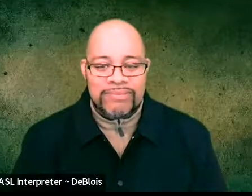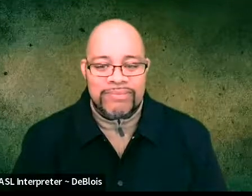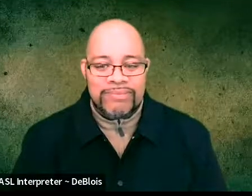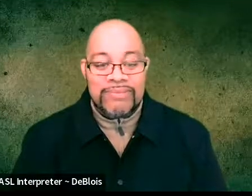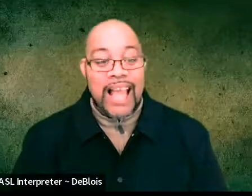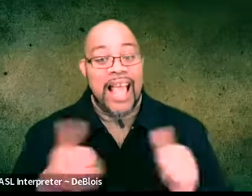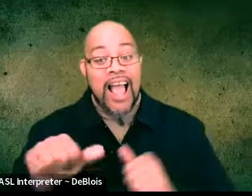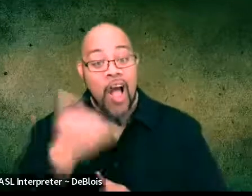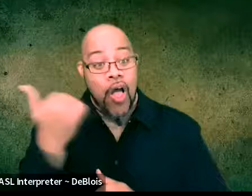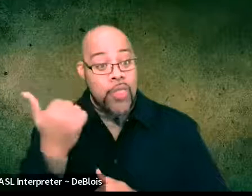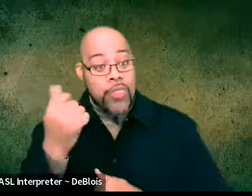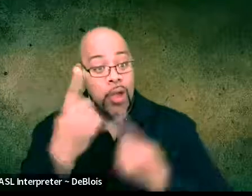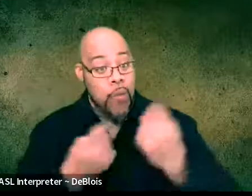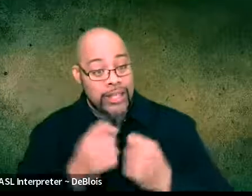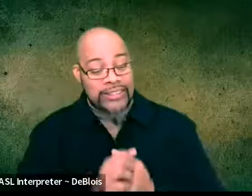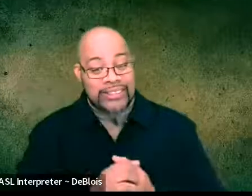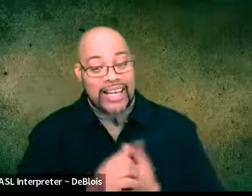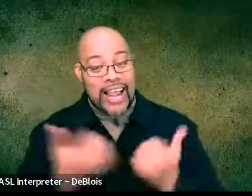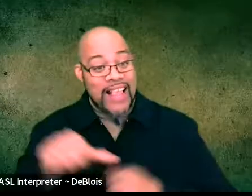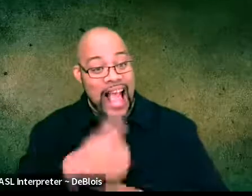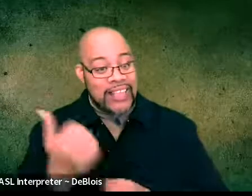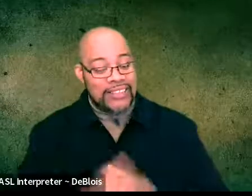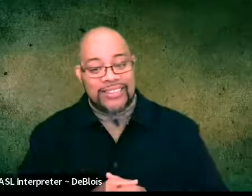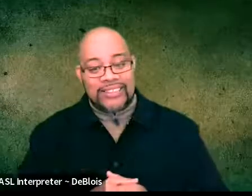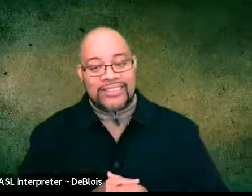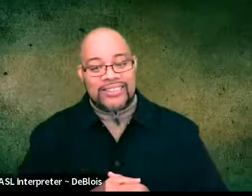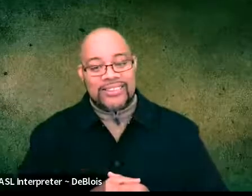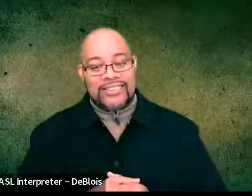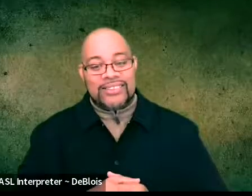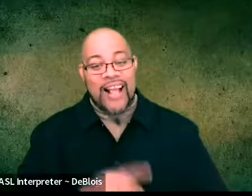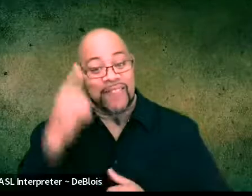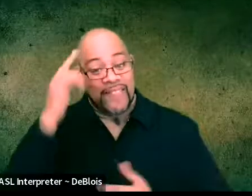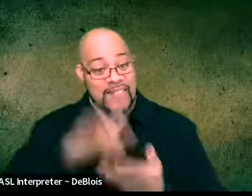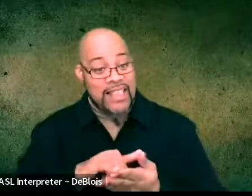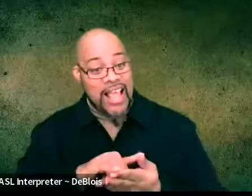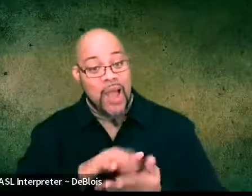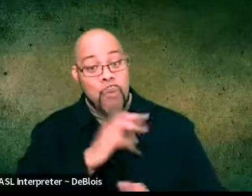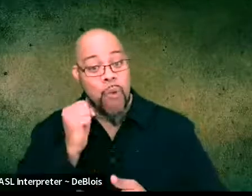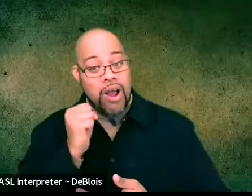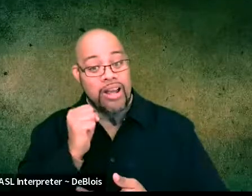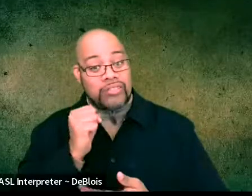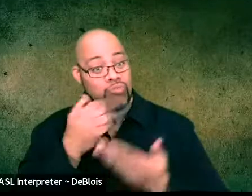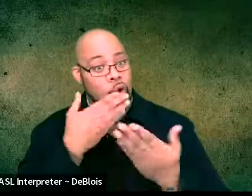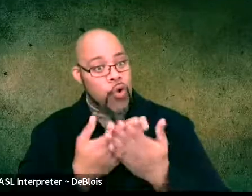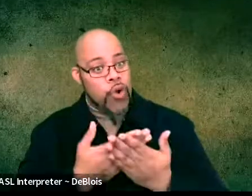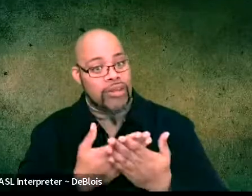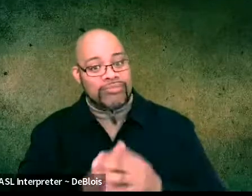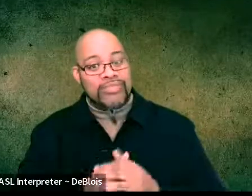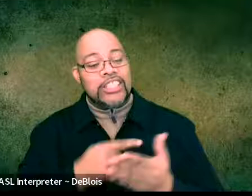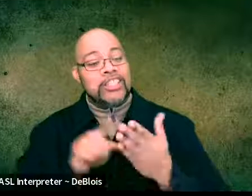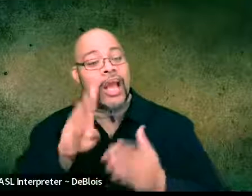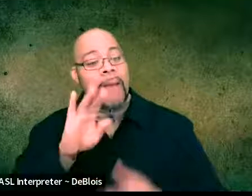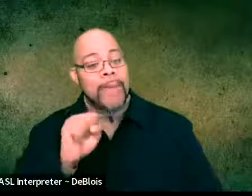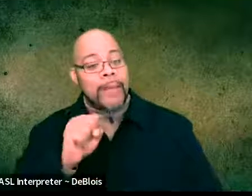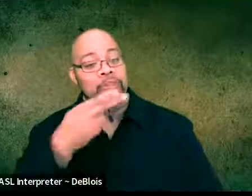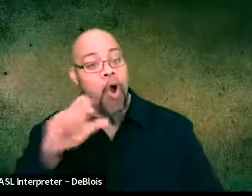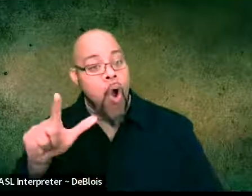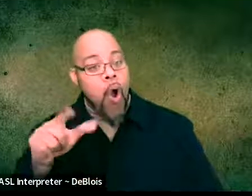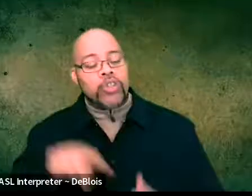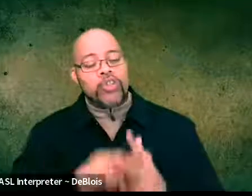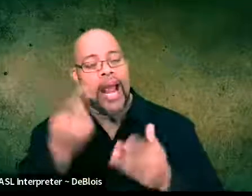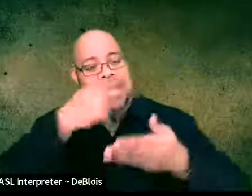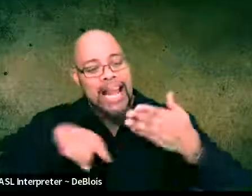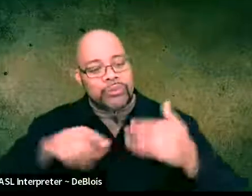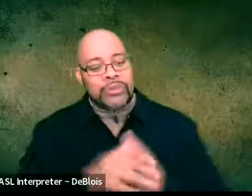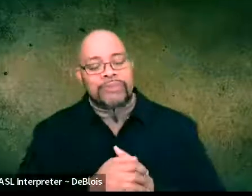Any other questions? Anything else? I think this was good. Y'all check out BIMS Hall. We're starting next